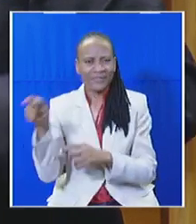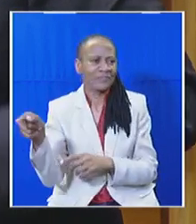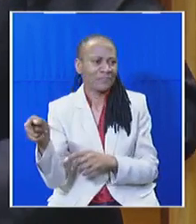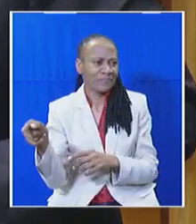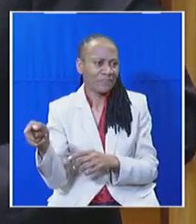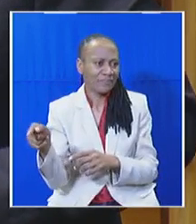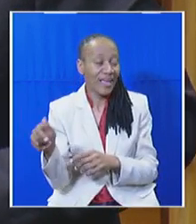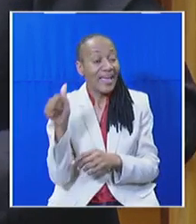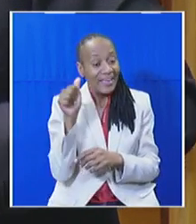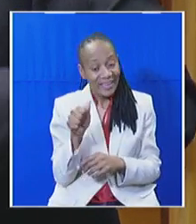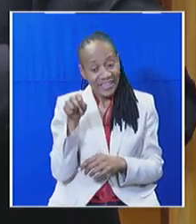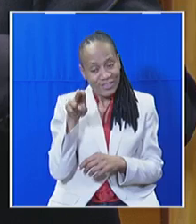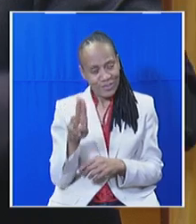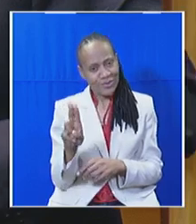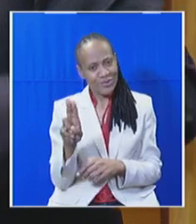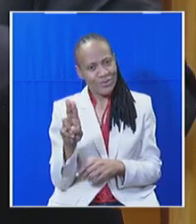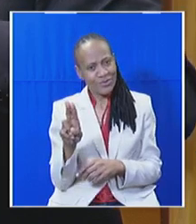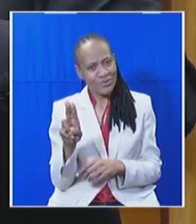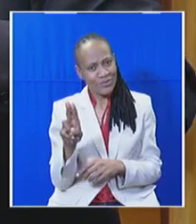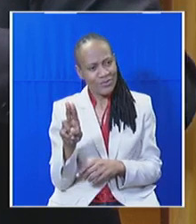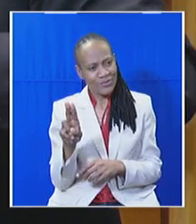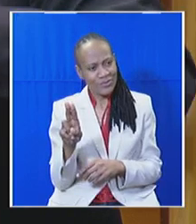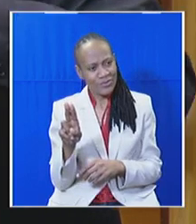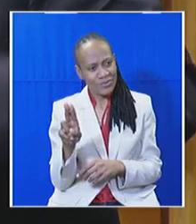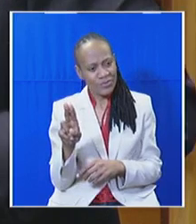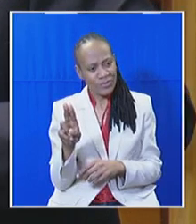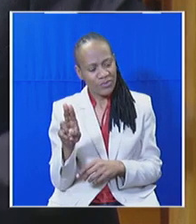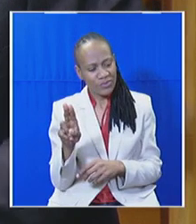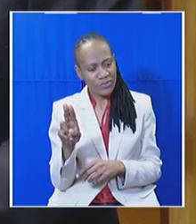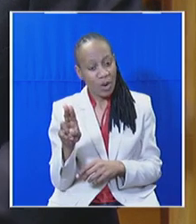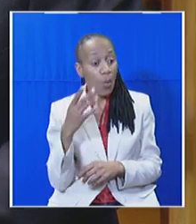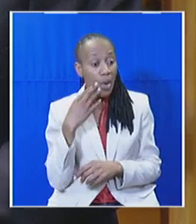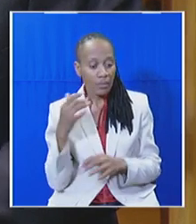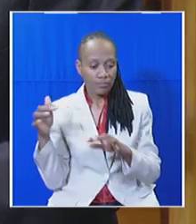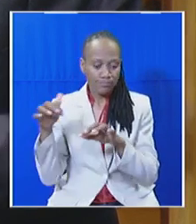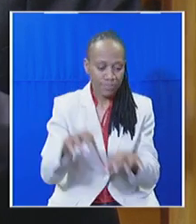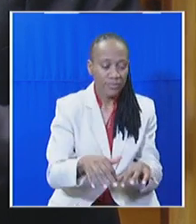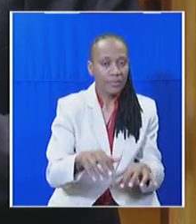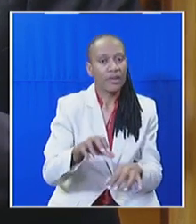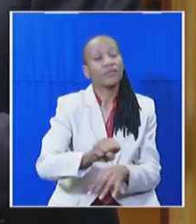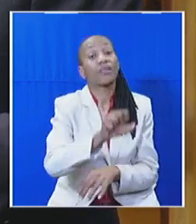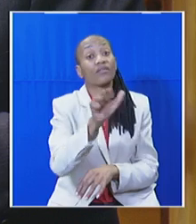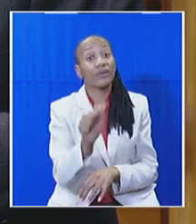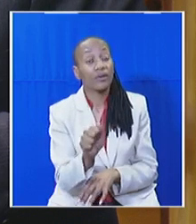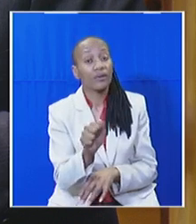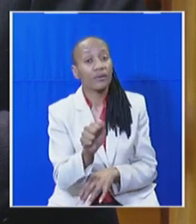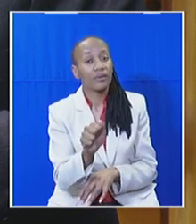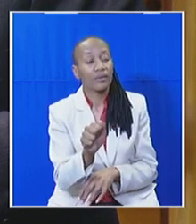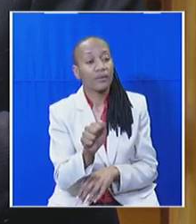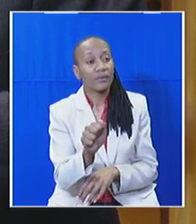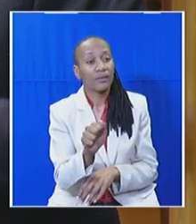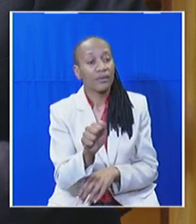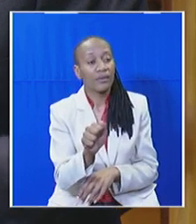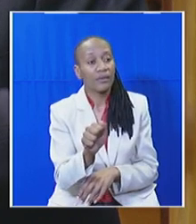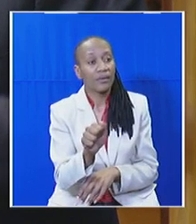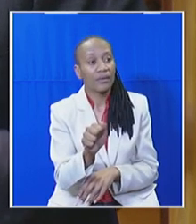the AU, once it is here, he is